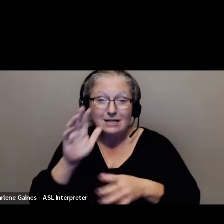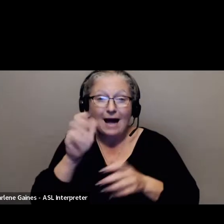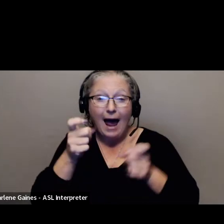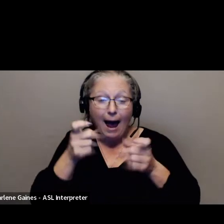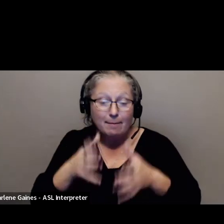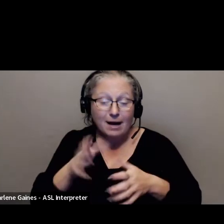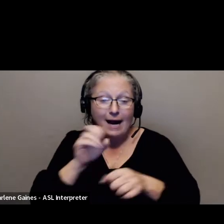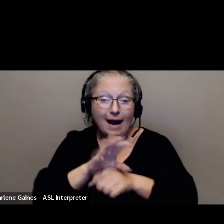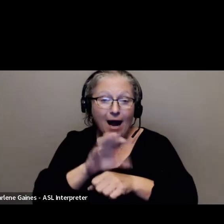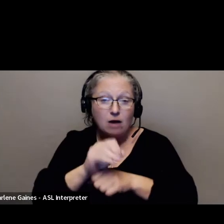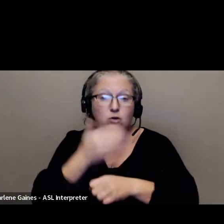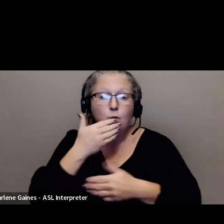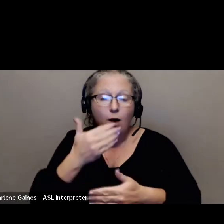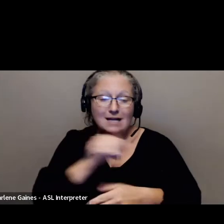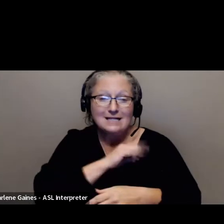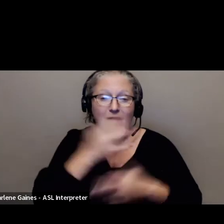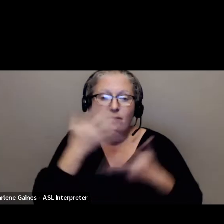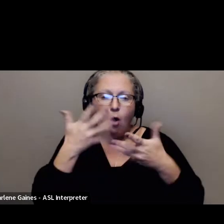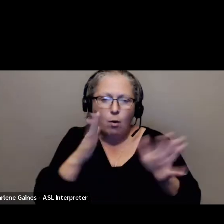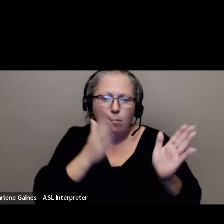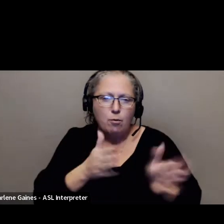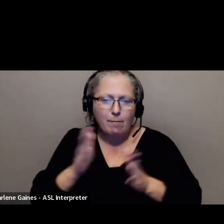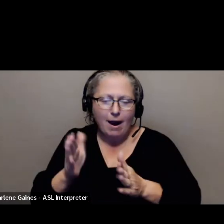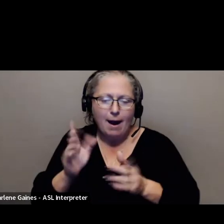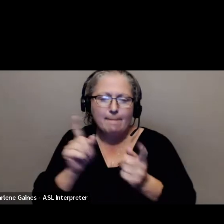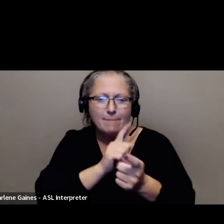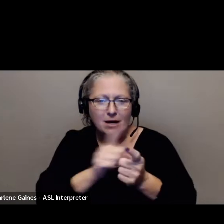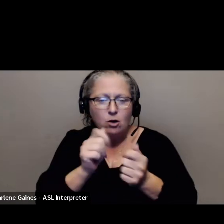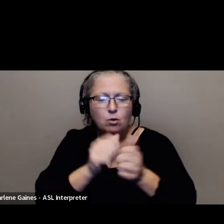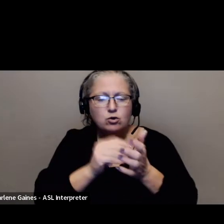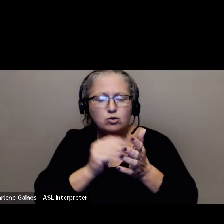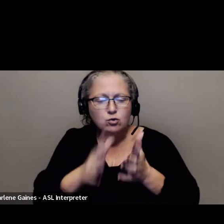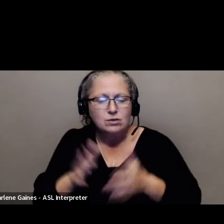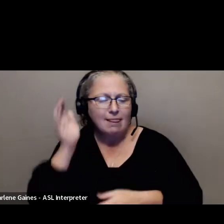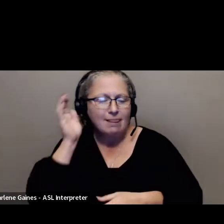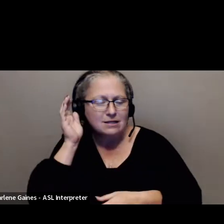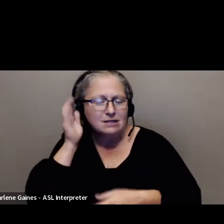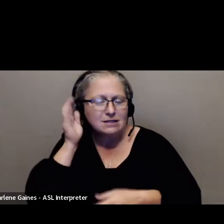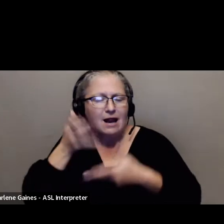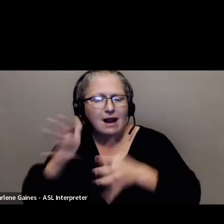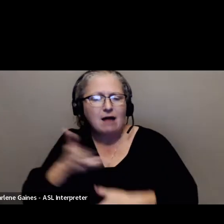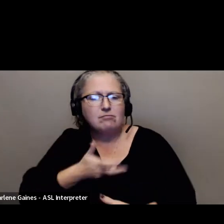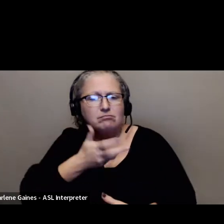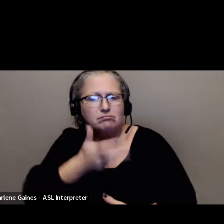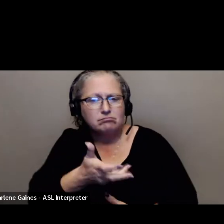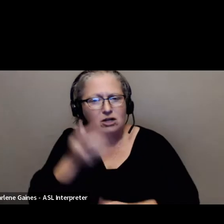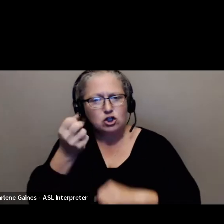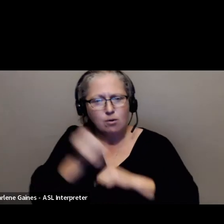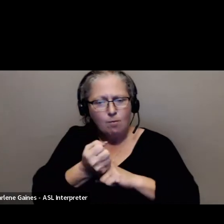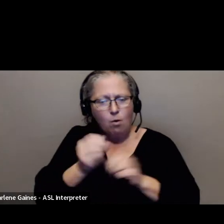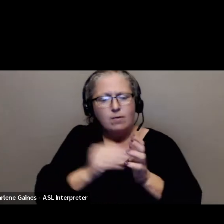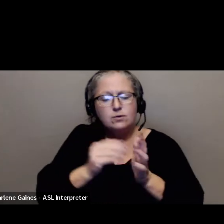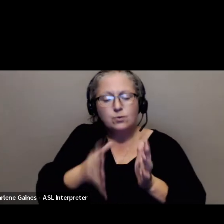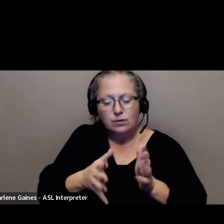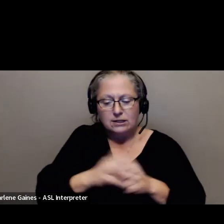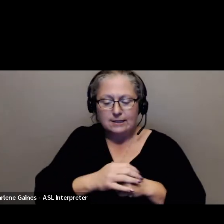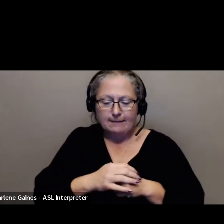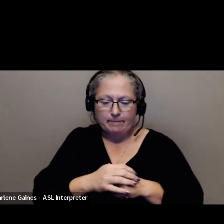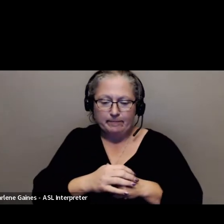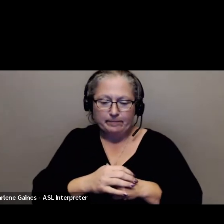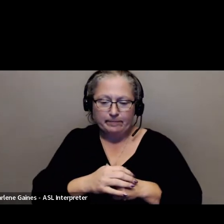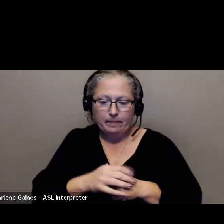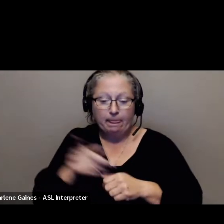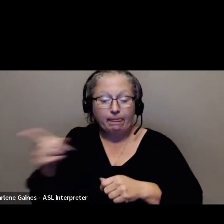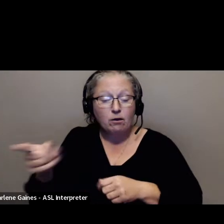wellness staff were already prepared and meeting with students to listen, give voice, and support our students.